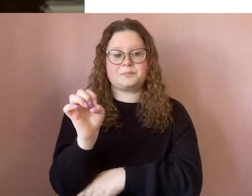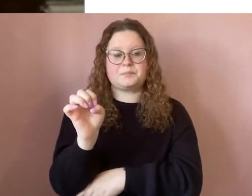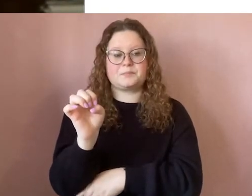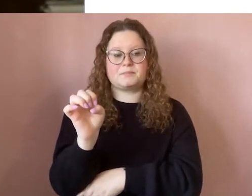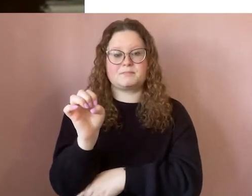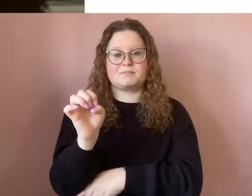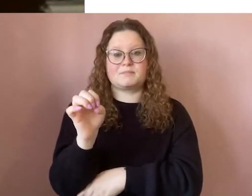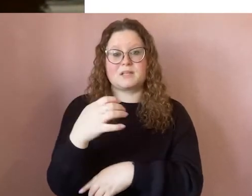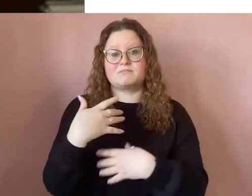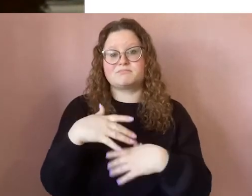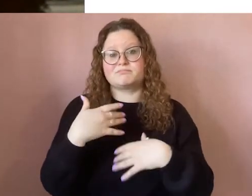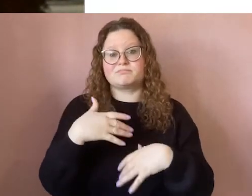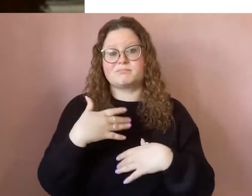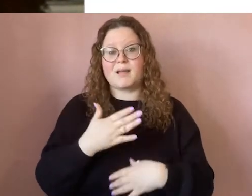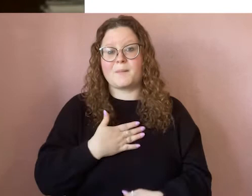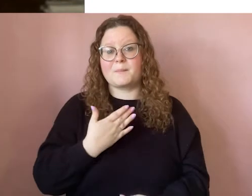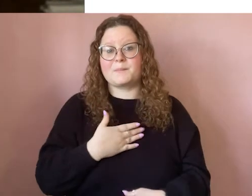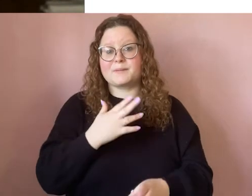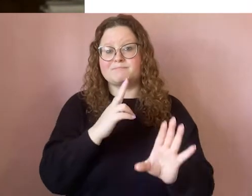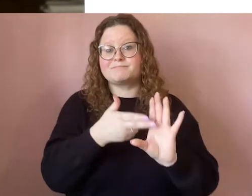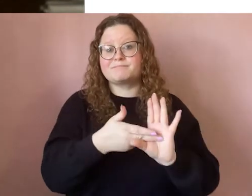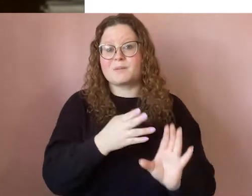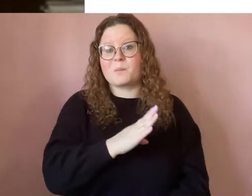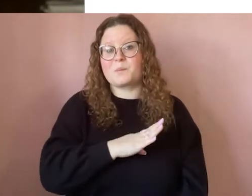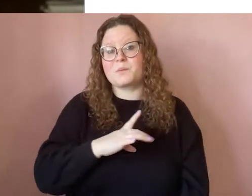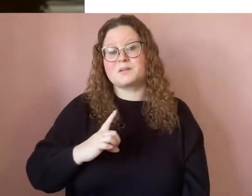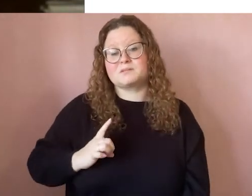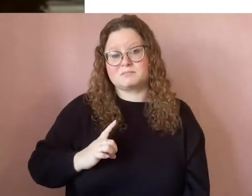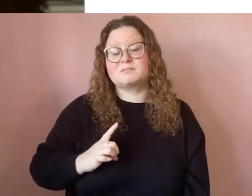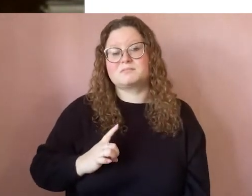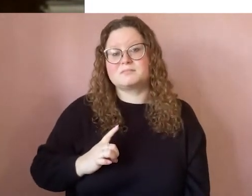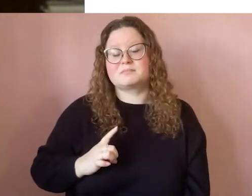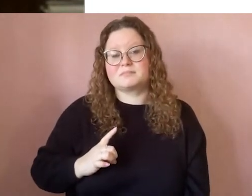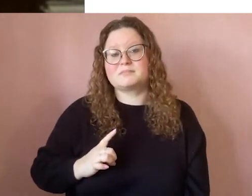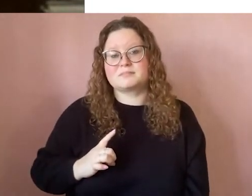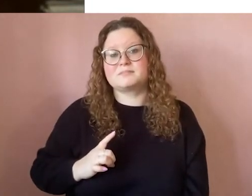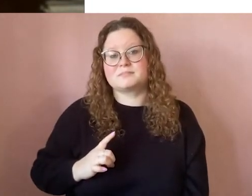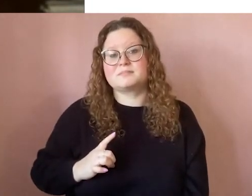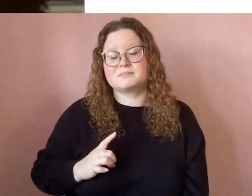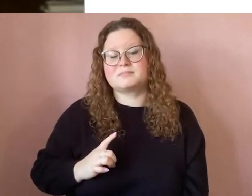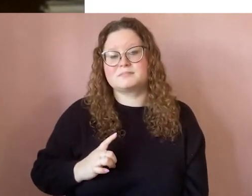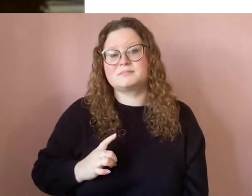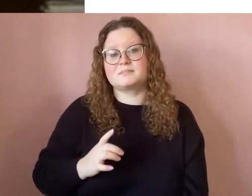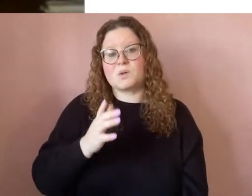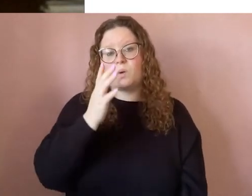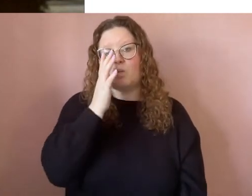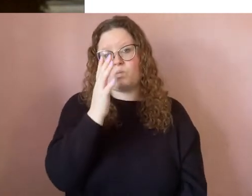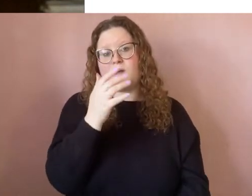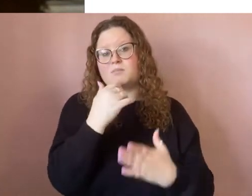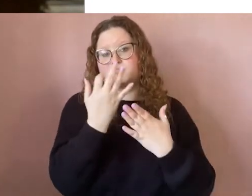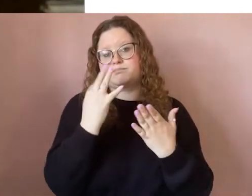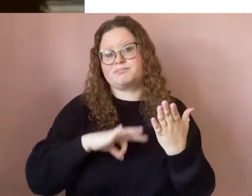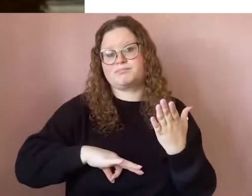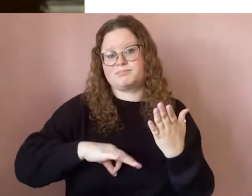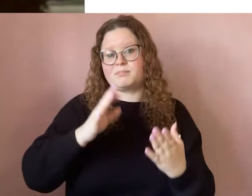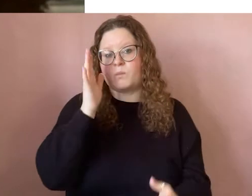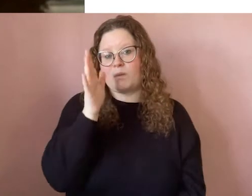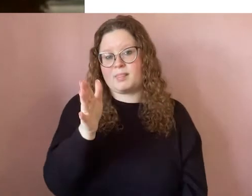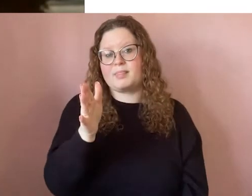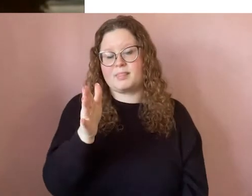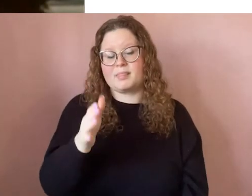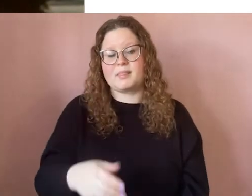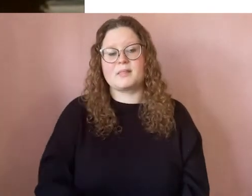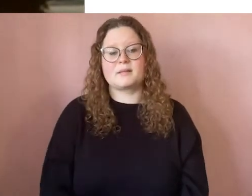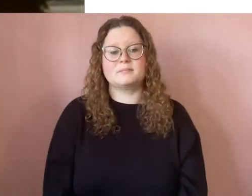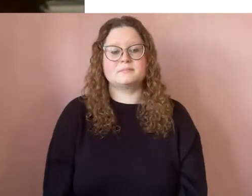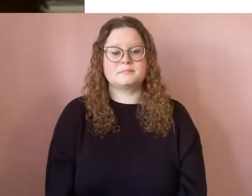what a dream to come true there. It's a pending revolution in defeating this invasive condition. All in